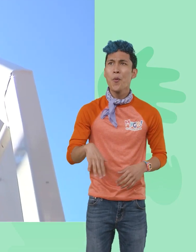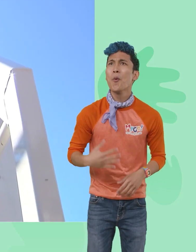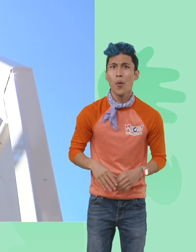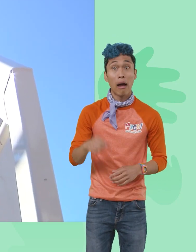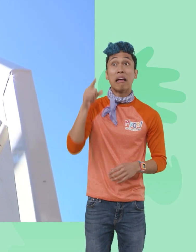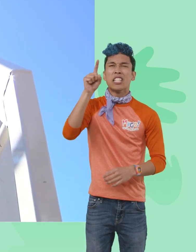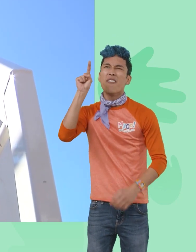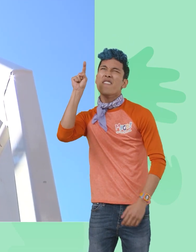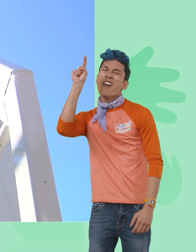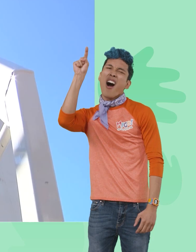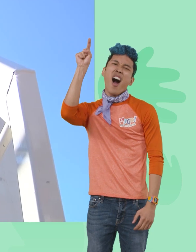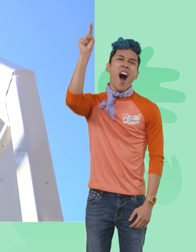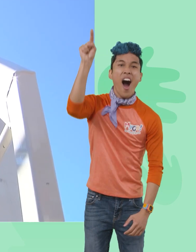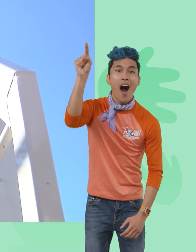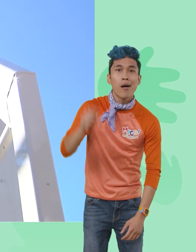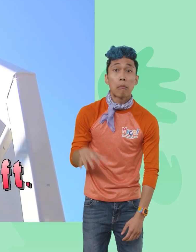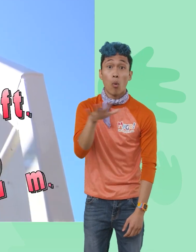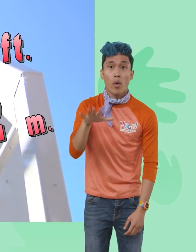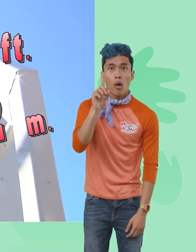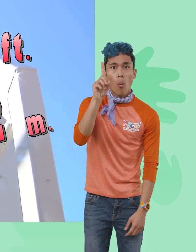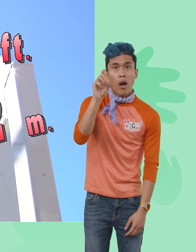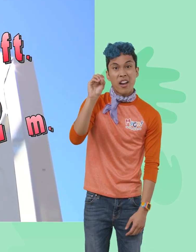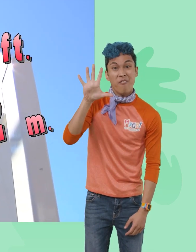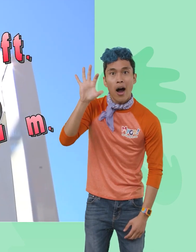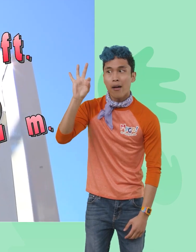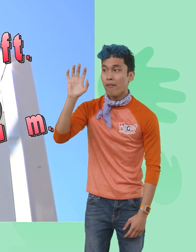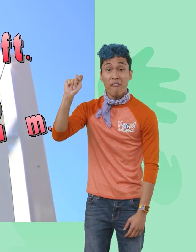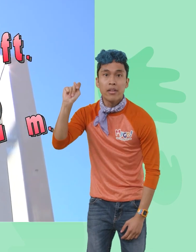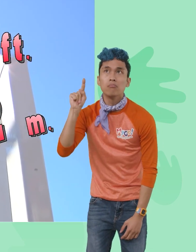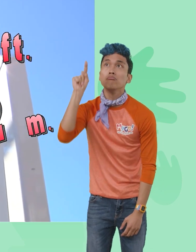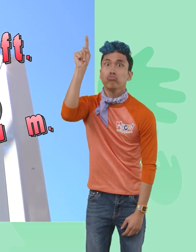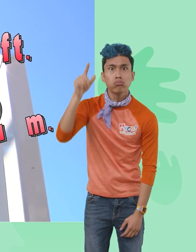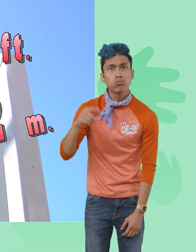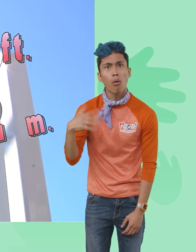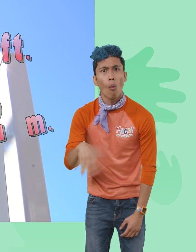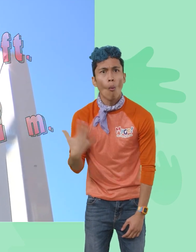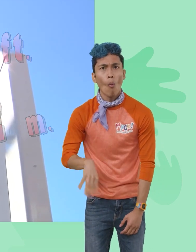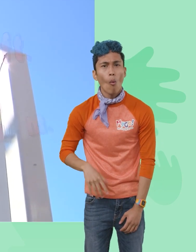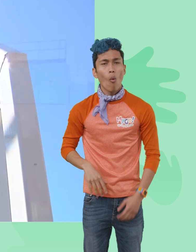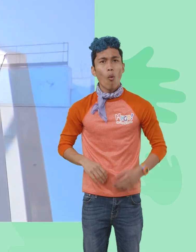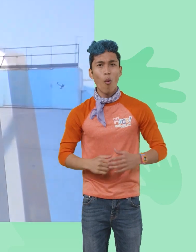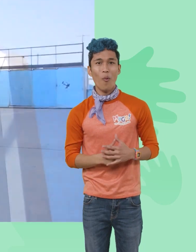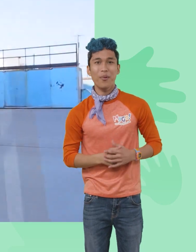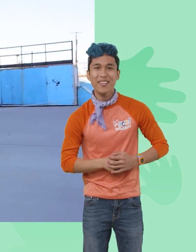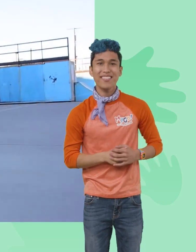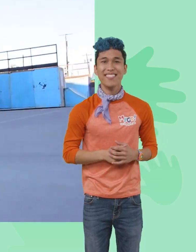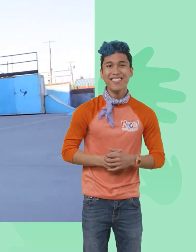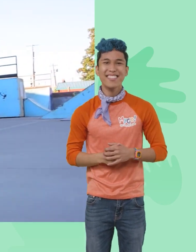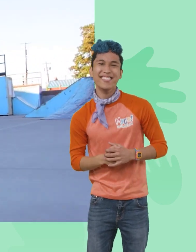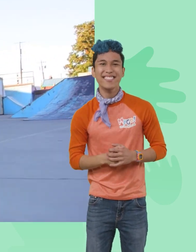Oh, he's so high up there. He's about 105 feet up in the air. Wow!